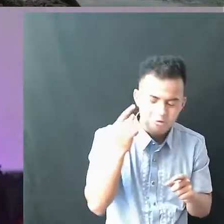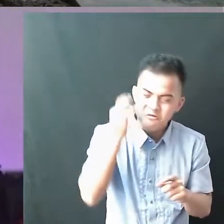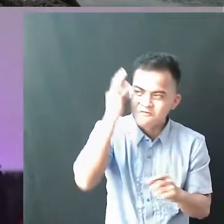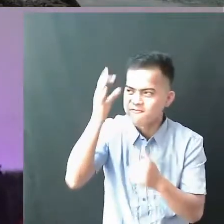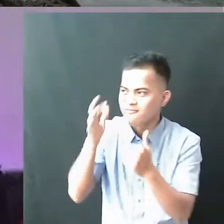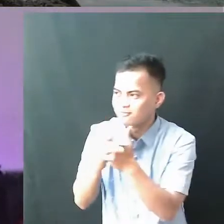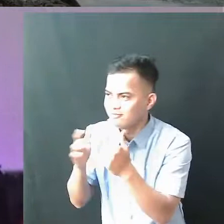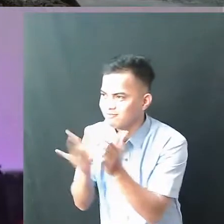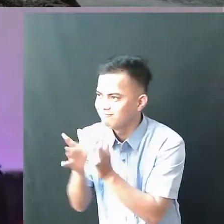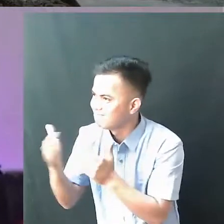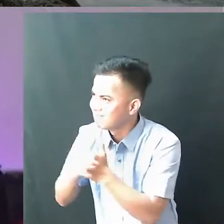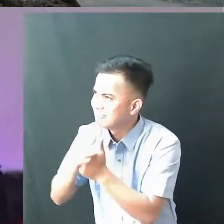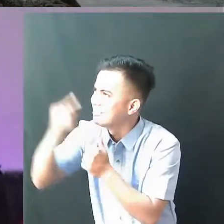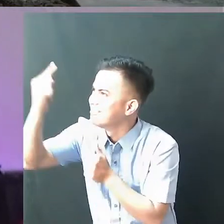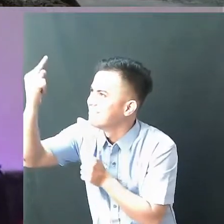First Thessalonians chapter 4.